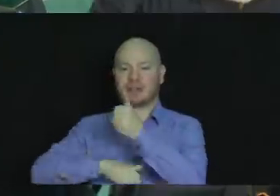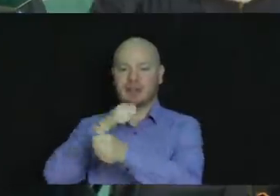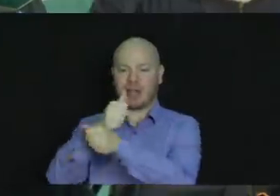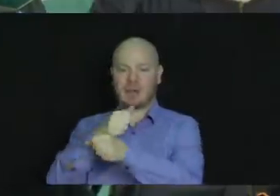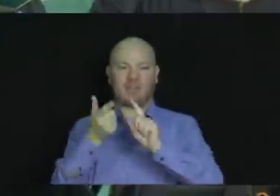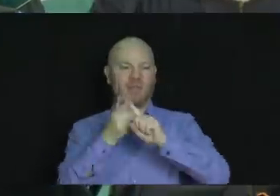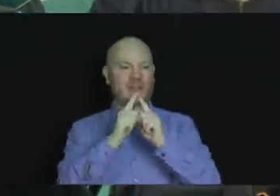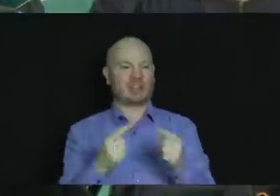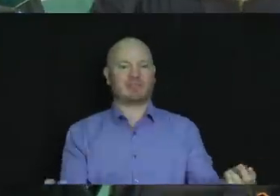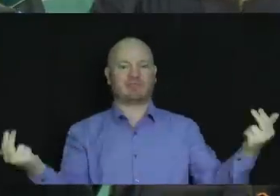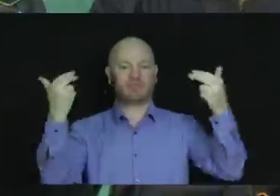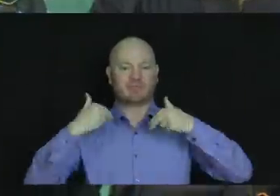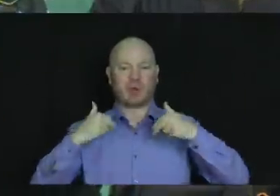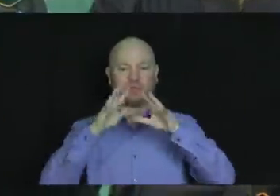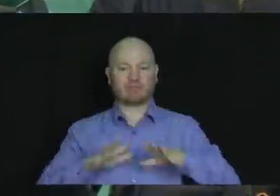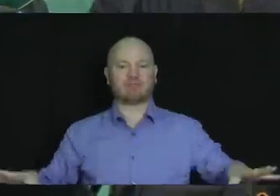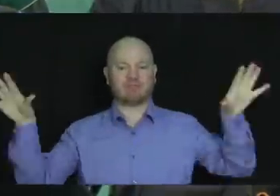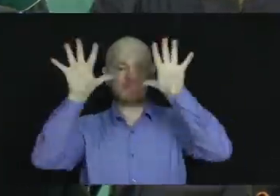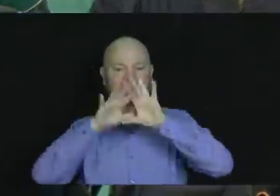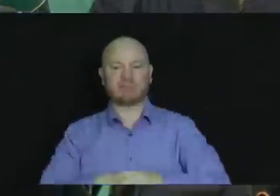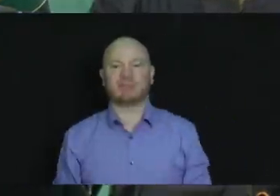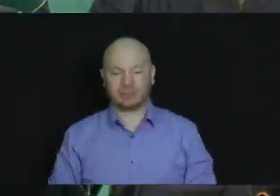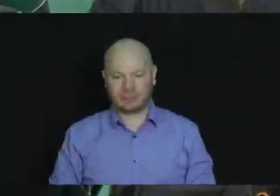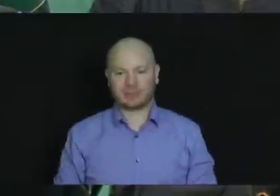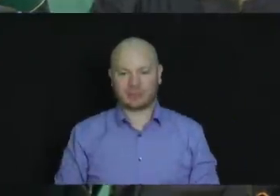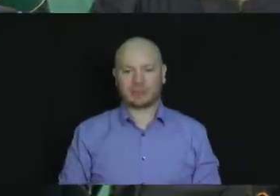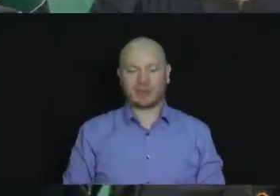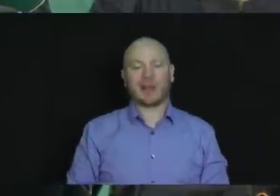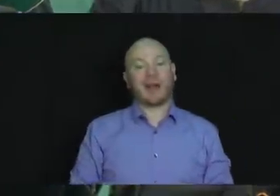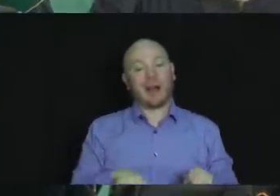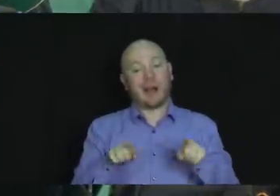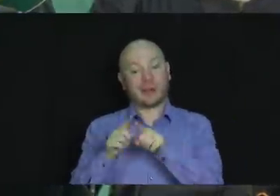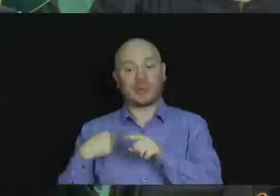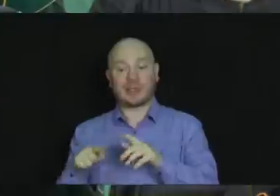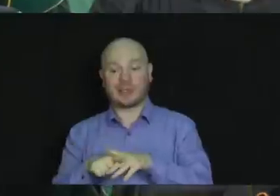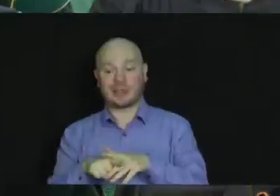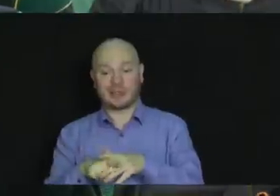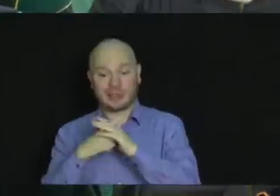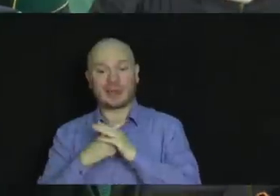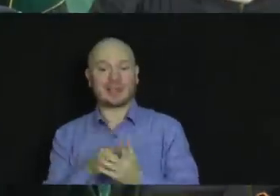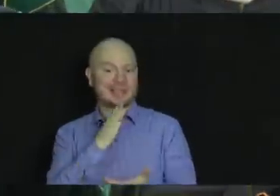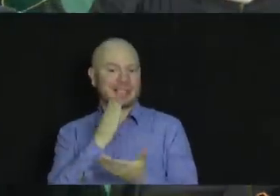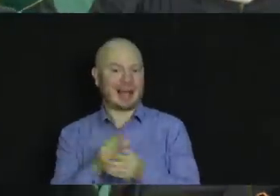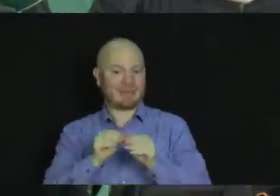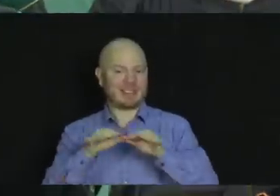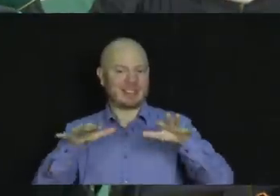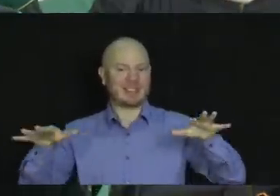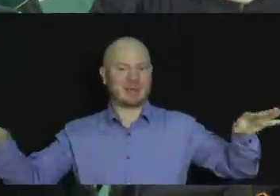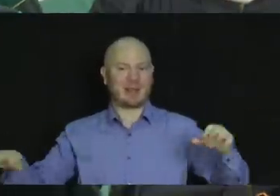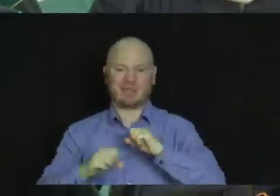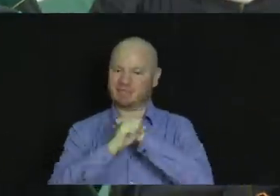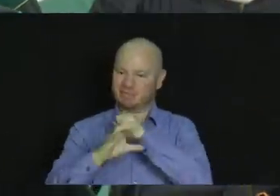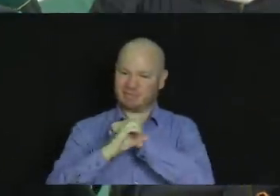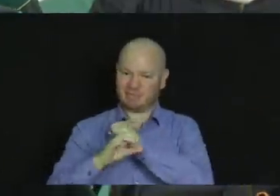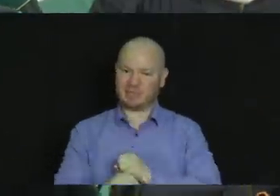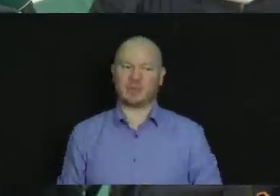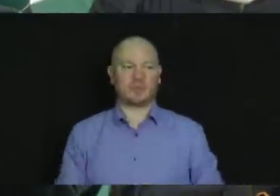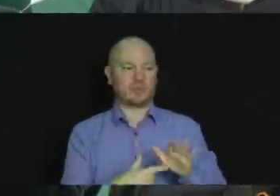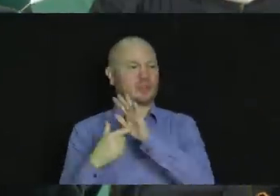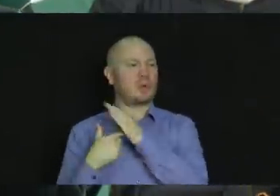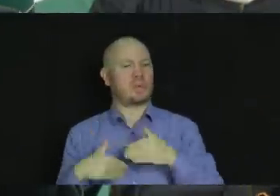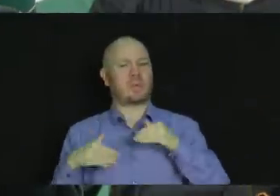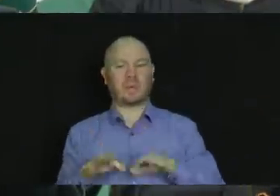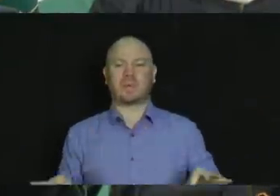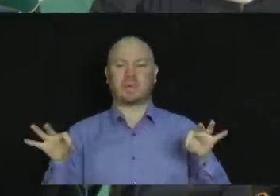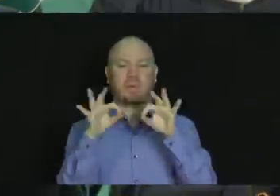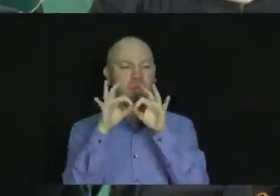student leaders fueled USF's Stop the Spread campaign, communicating and modeling the importance of health and